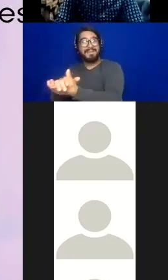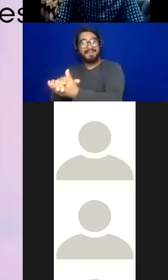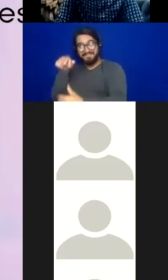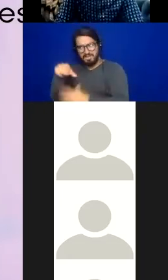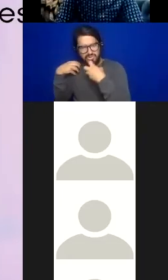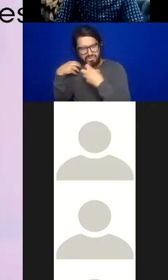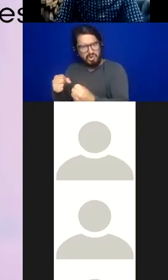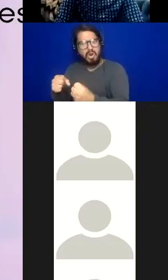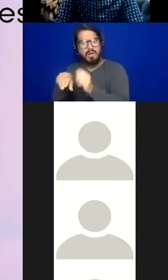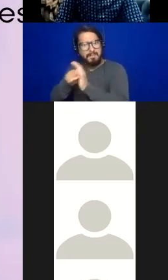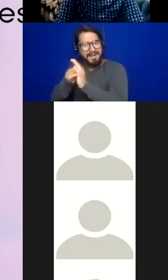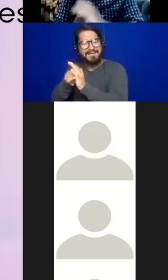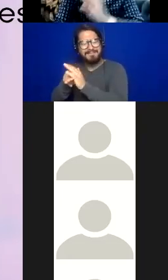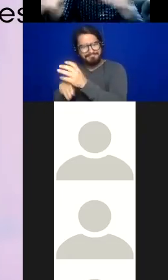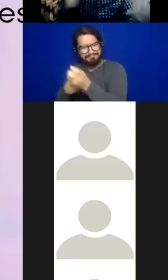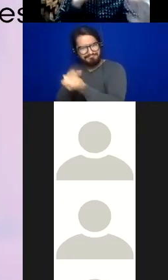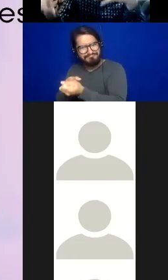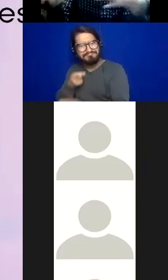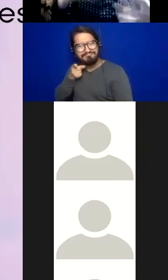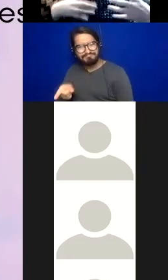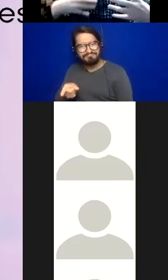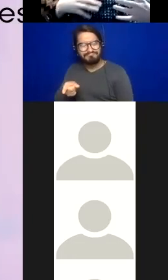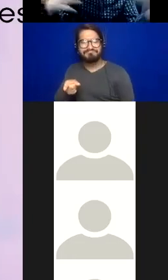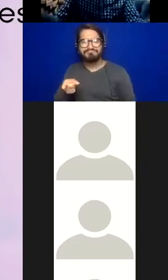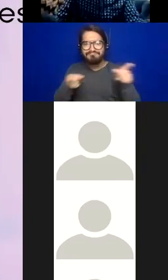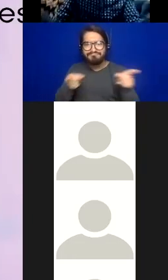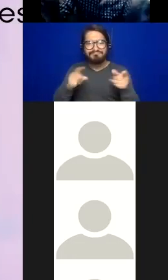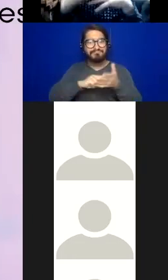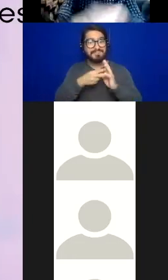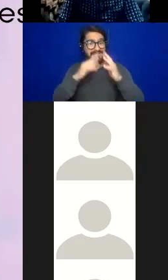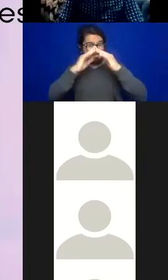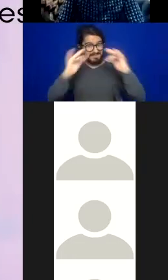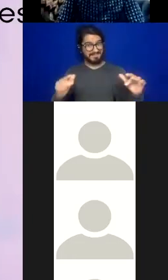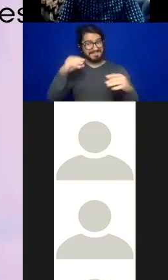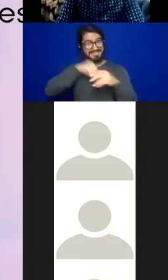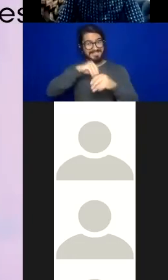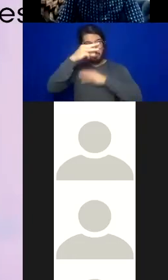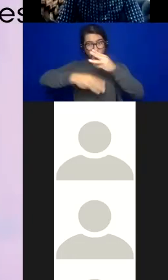or medical model, right? So there is a lot of diversity within these worlds.